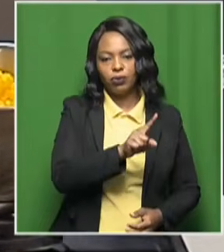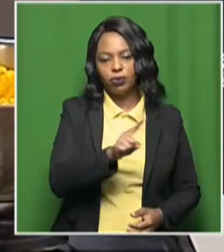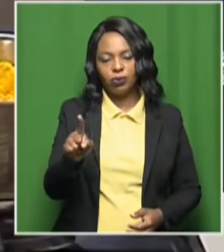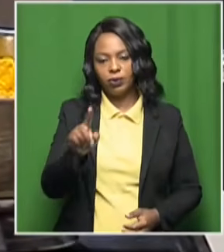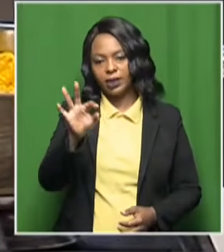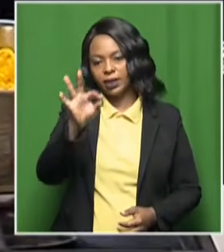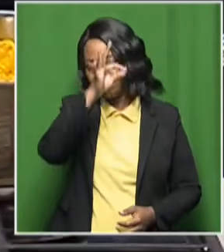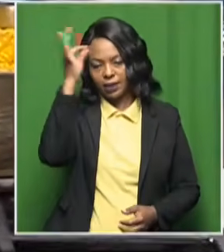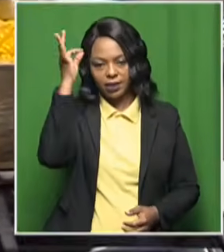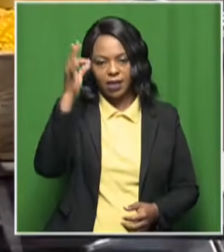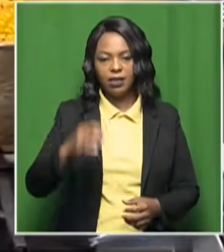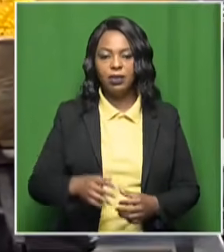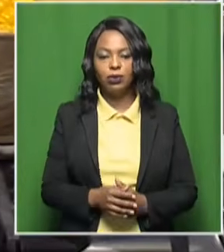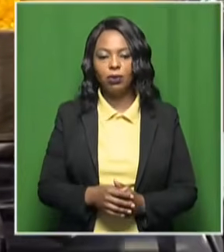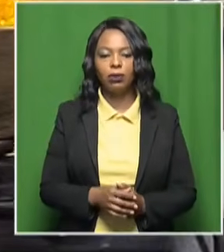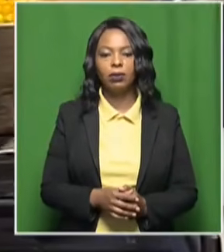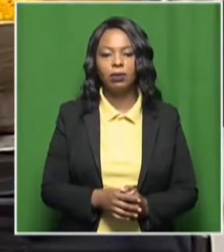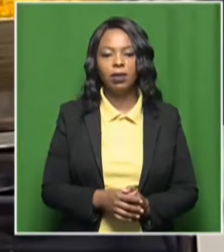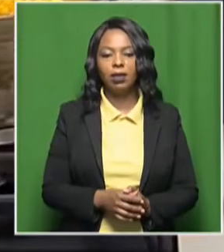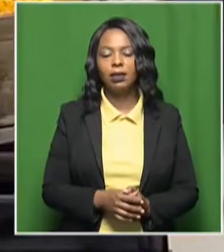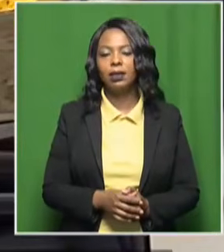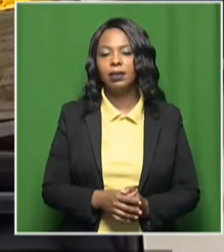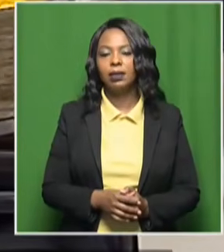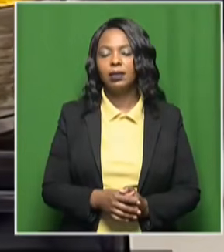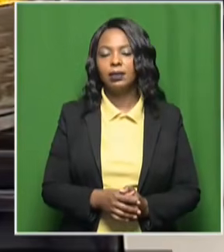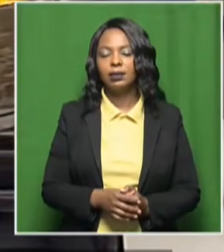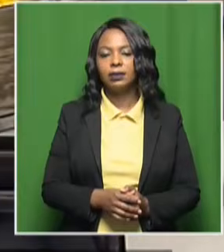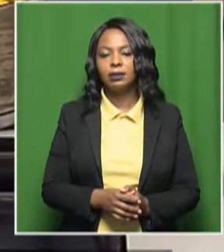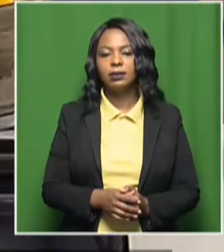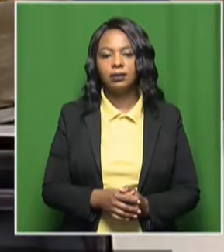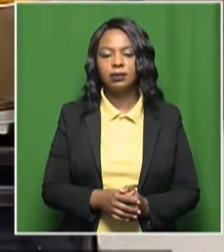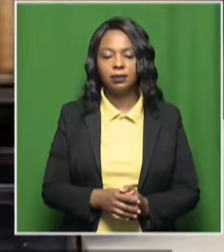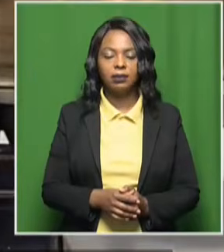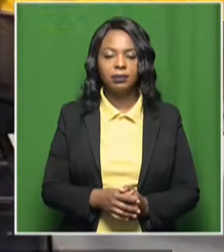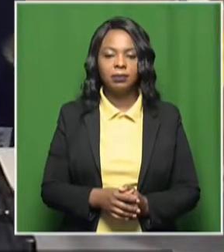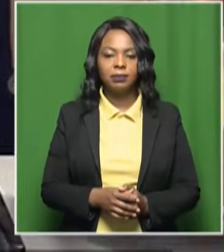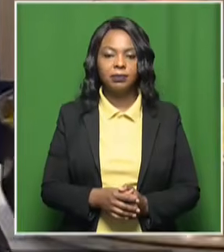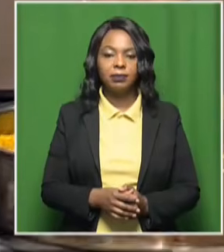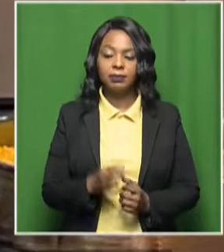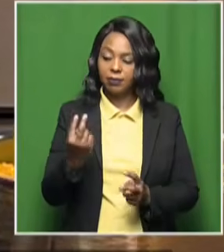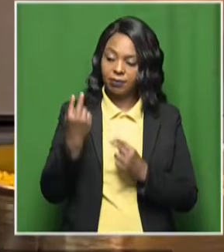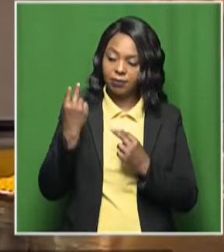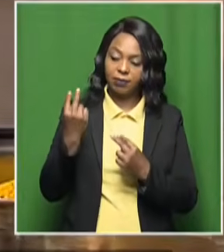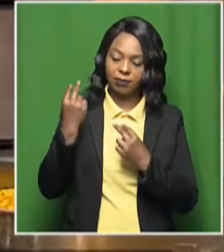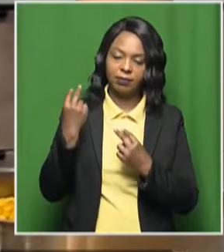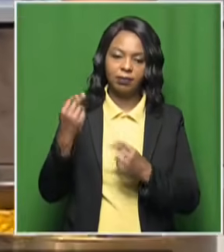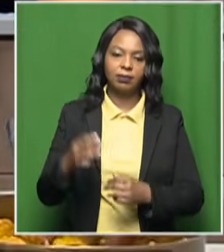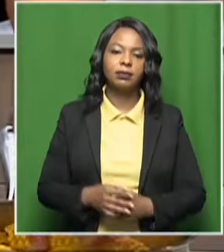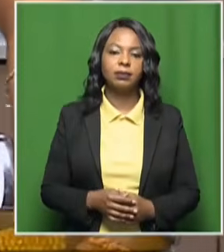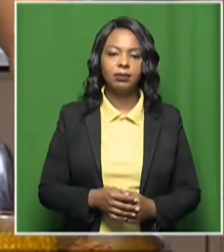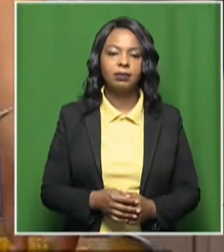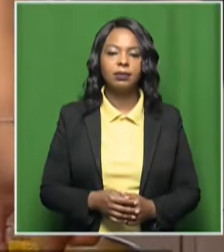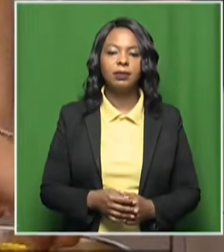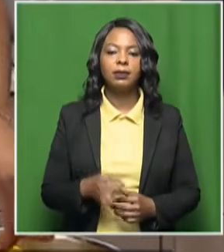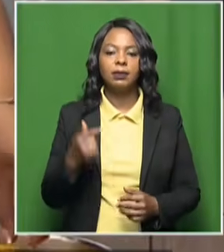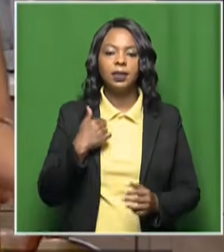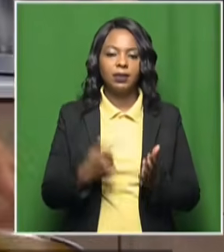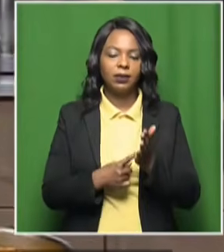And Can I go get those? Hold on, wait for me here. Don't move. You keep looking at beautiful Chef Nonts. I'm bringing